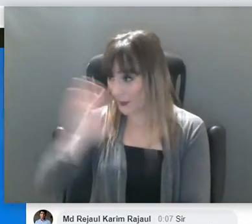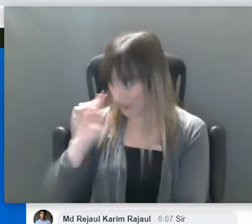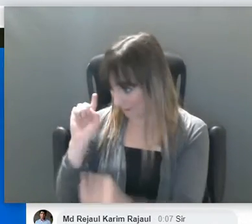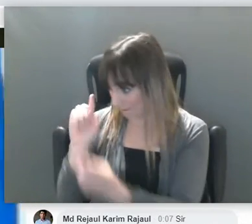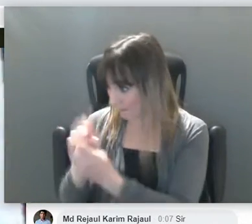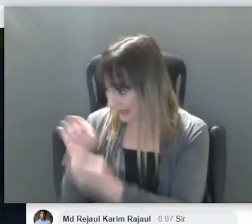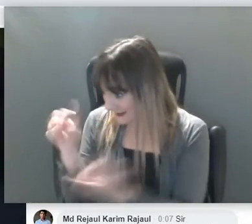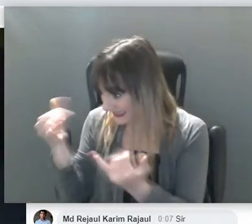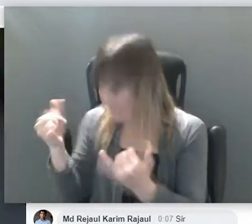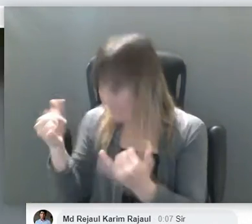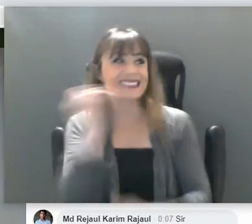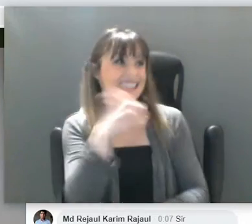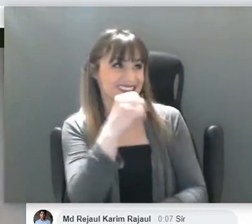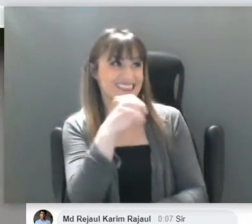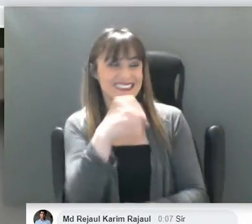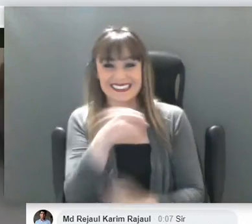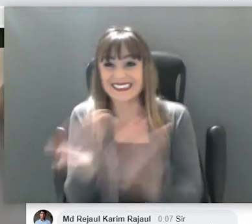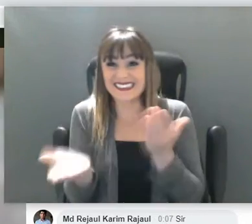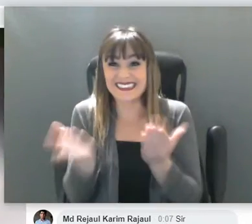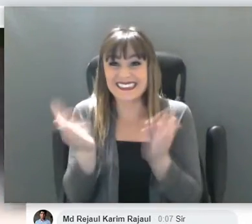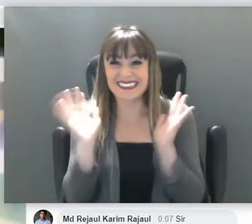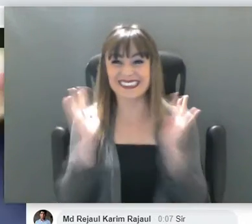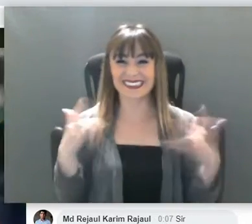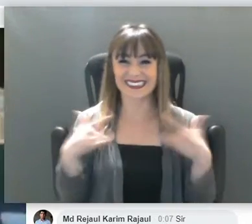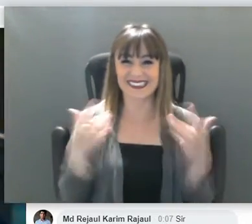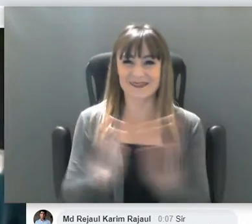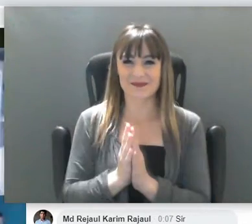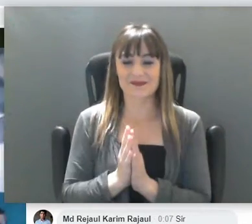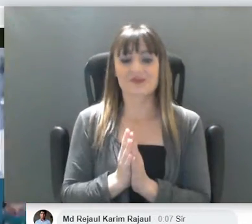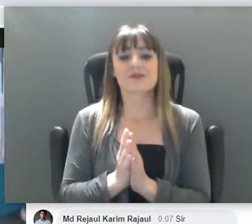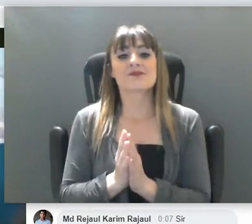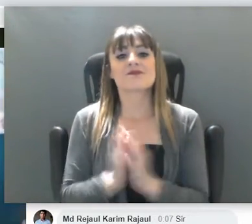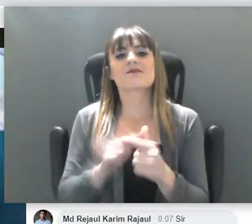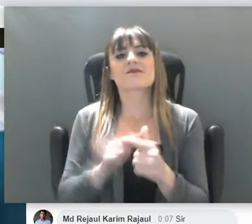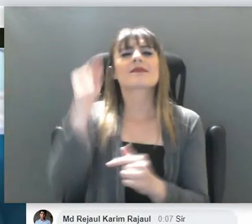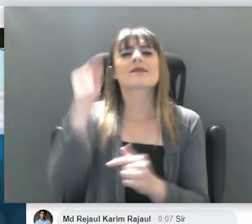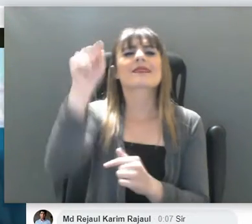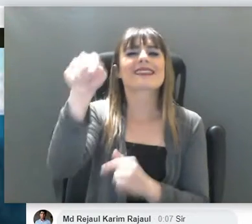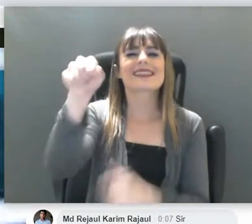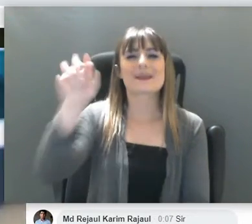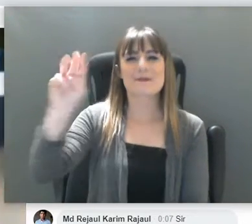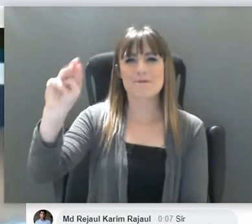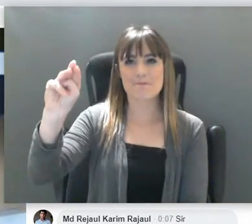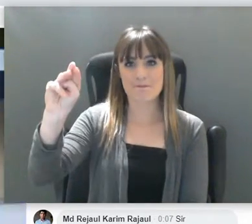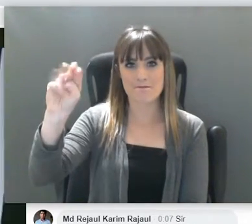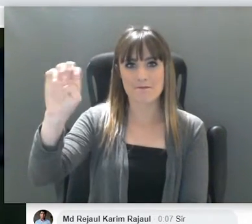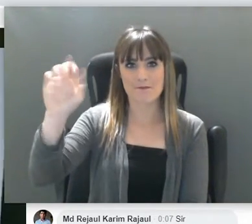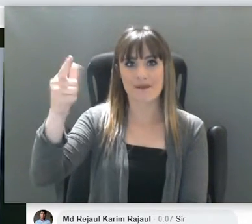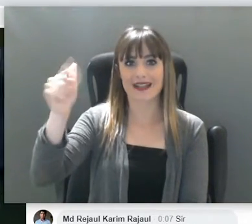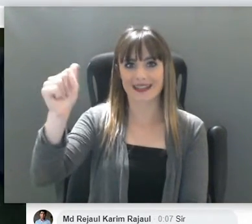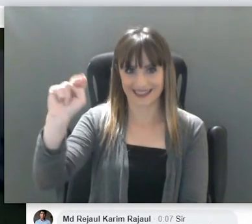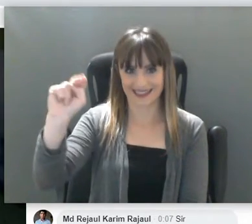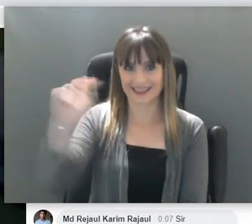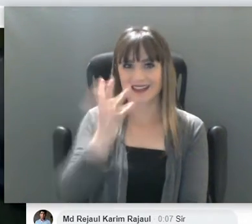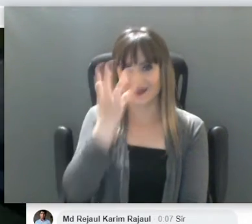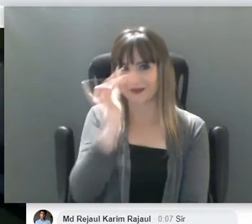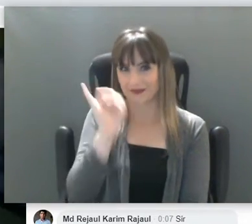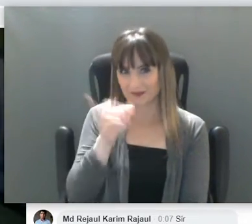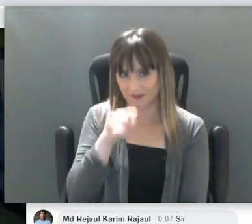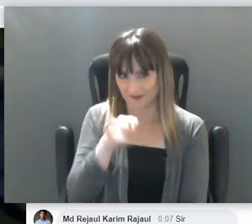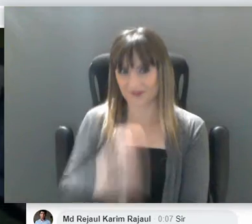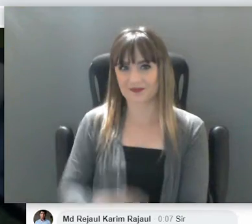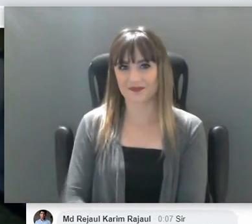today. We might have a Pablo sighting. And then off in the distance, there's Megan. This is what she normally looks like. There's Megan with